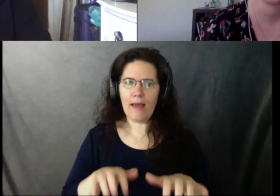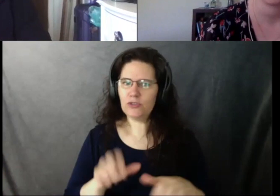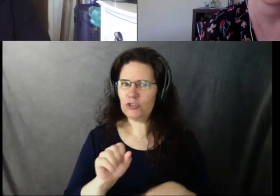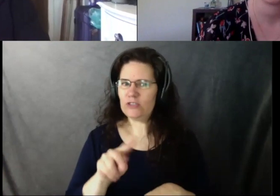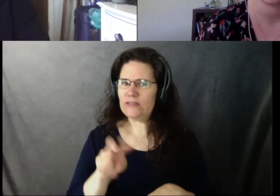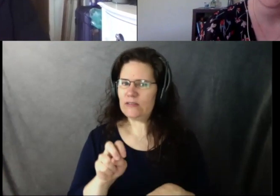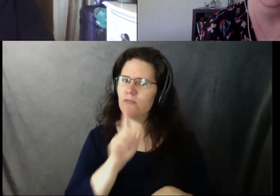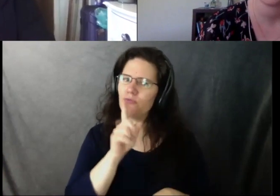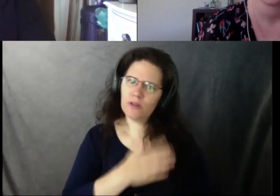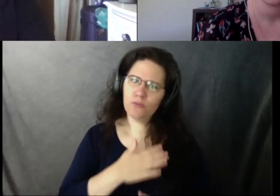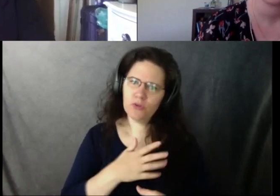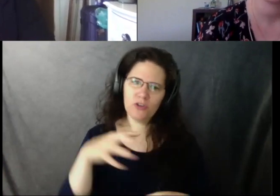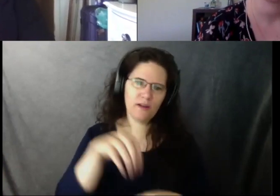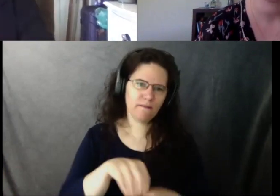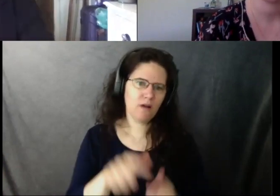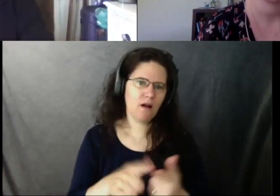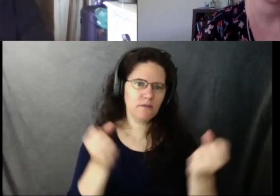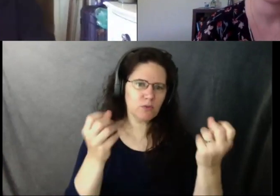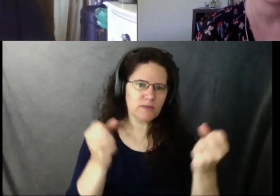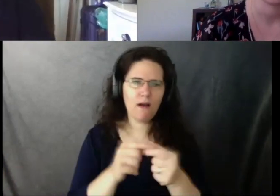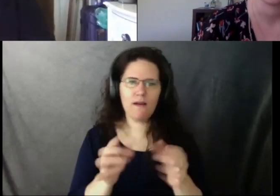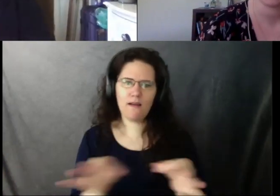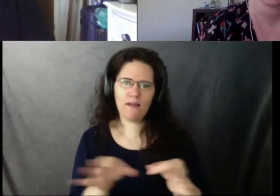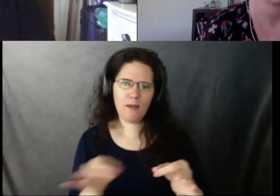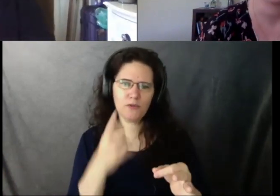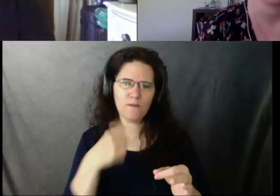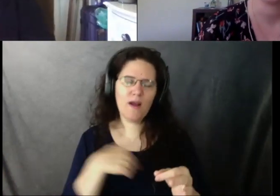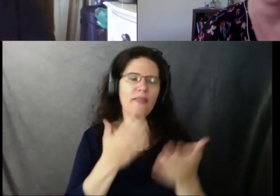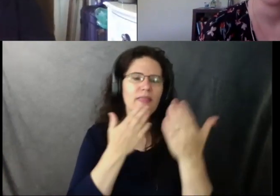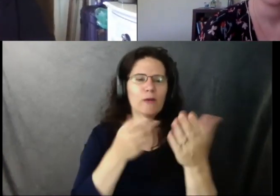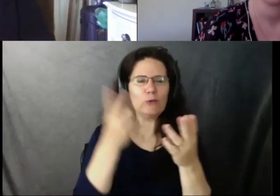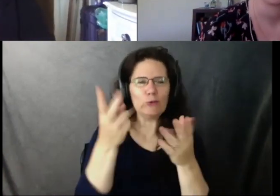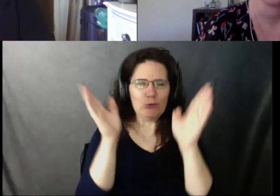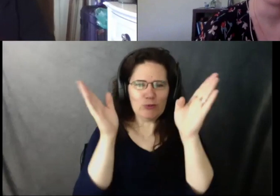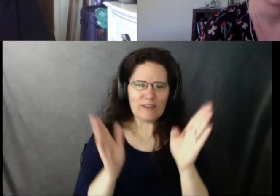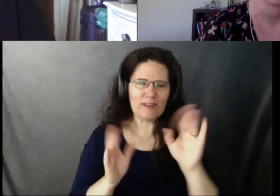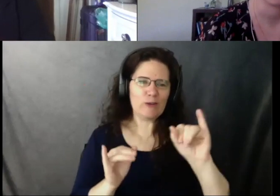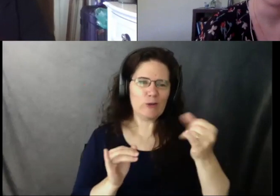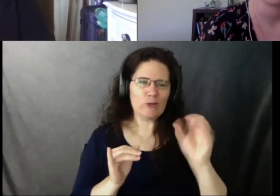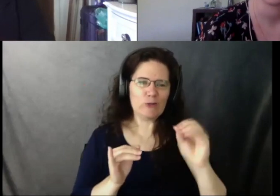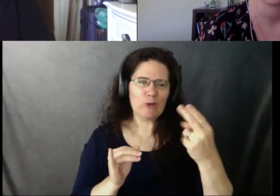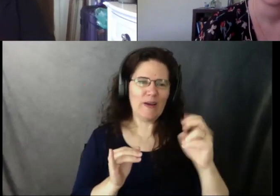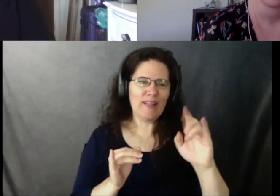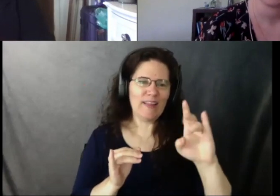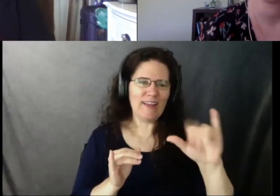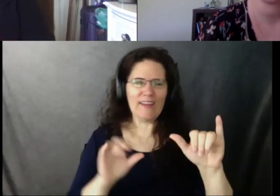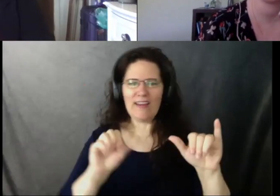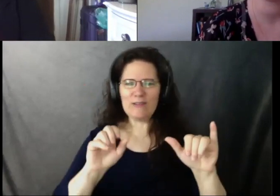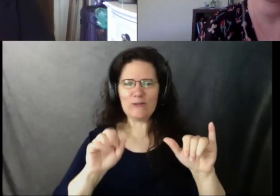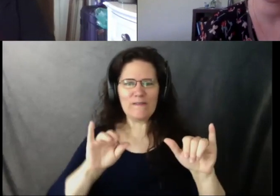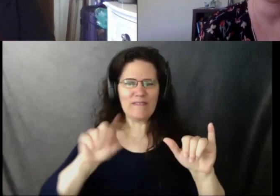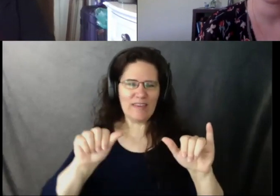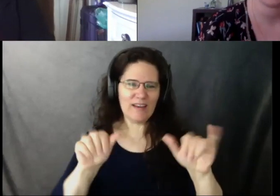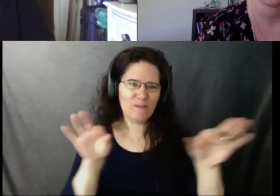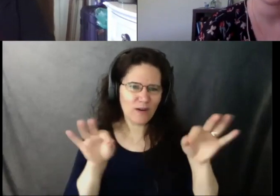you joining us today. And again, thank you to Jolini and Safira for sharing your insight and knowledge. I hope you all have a